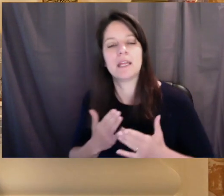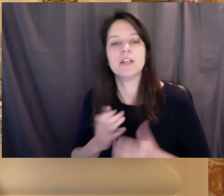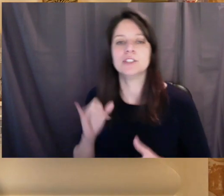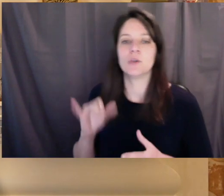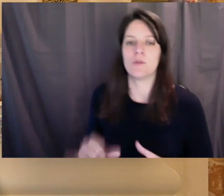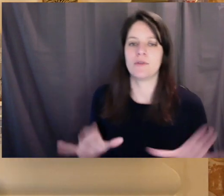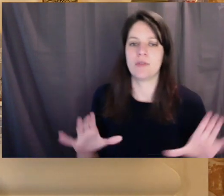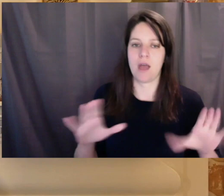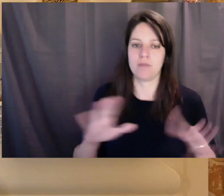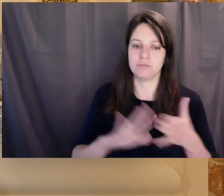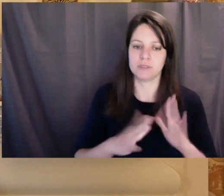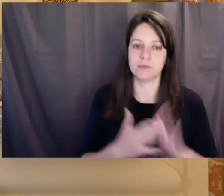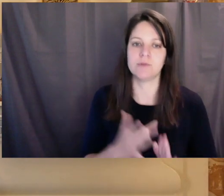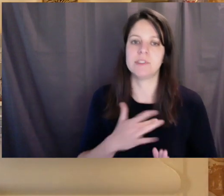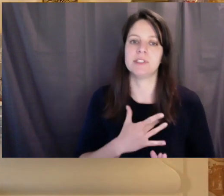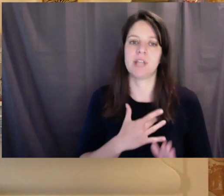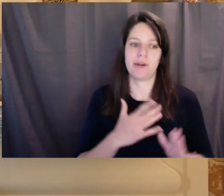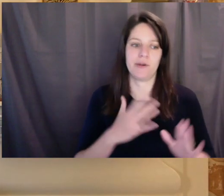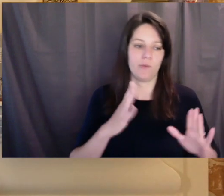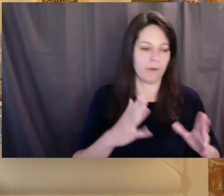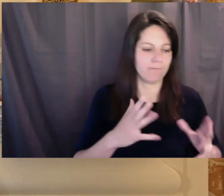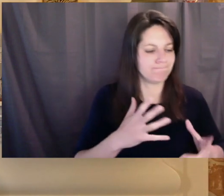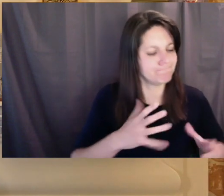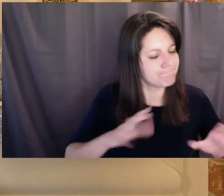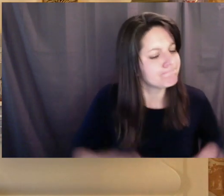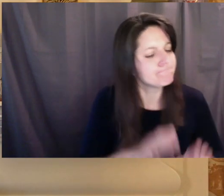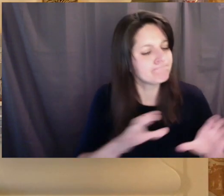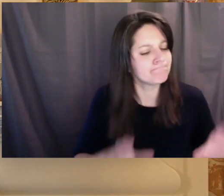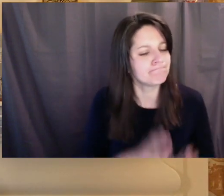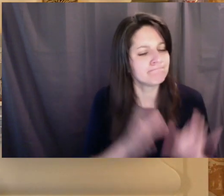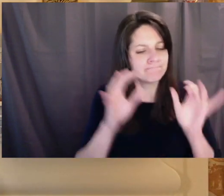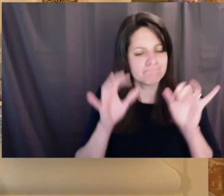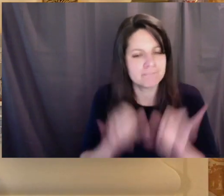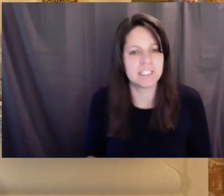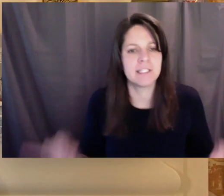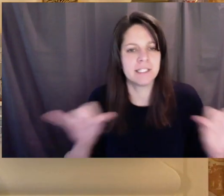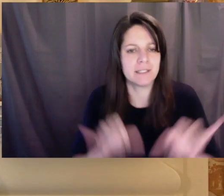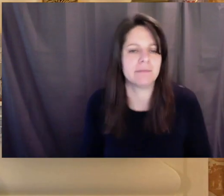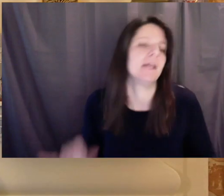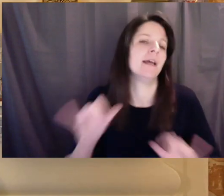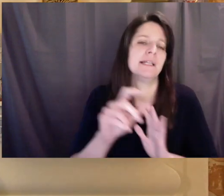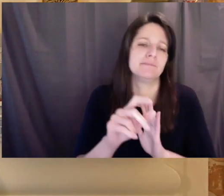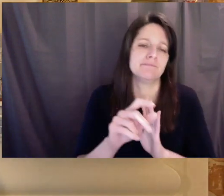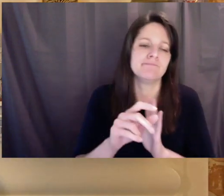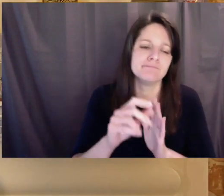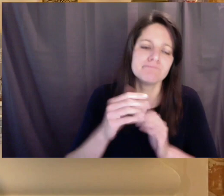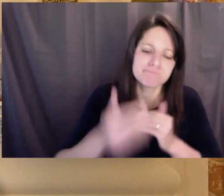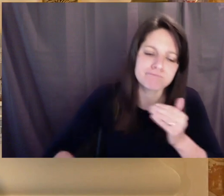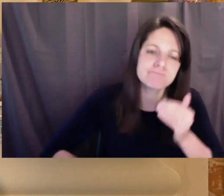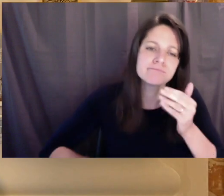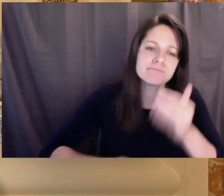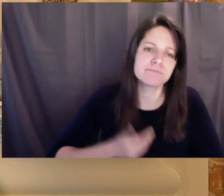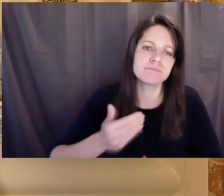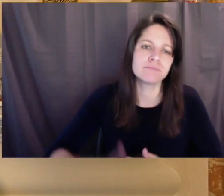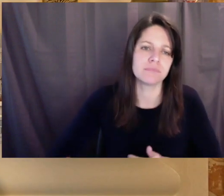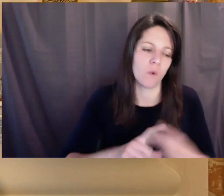and celebration. And because of that, they had practice and they had a rhythm and a shape